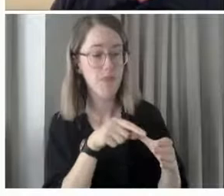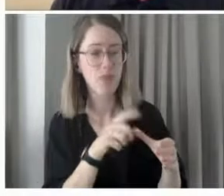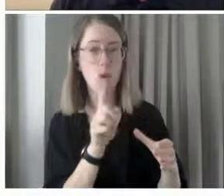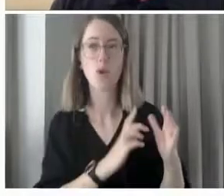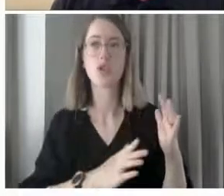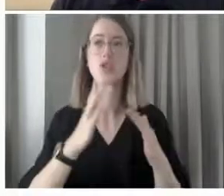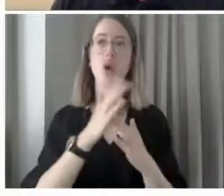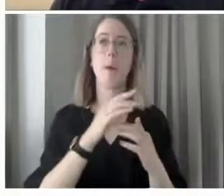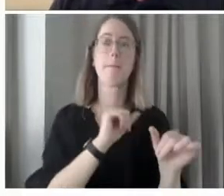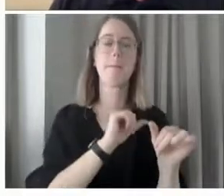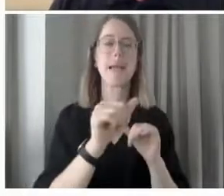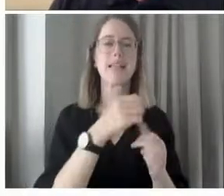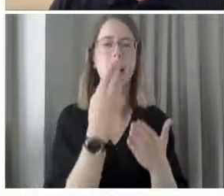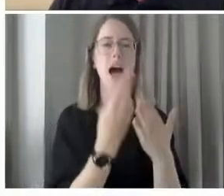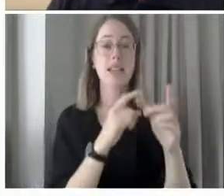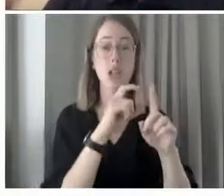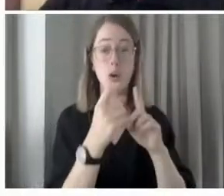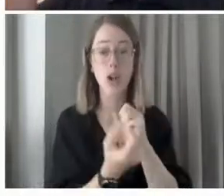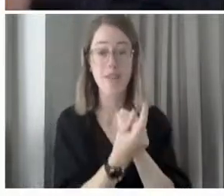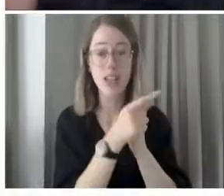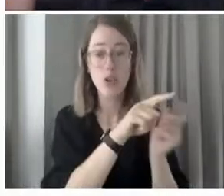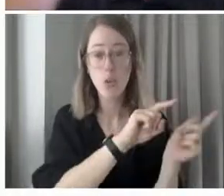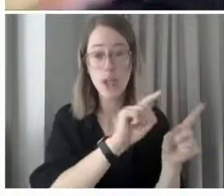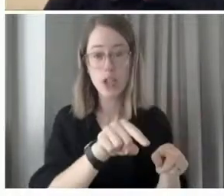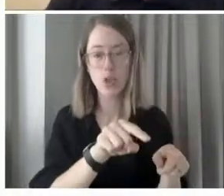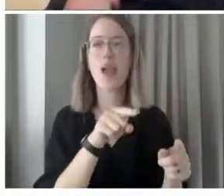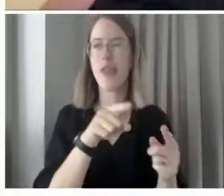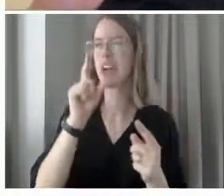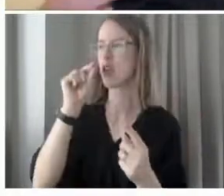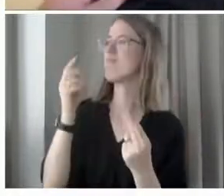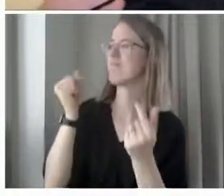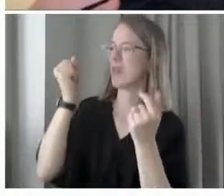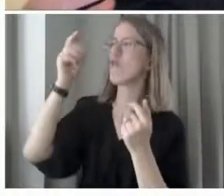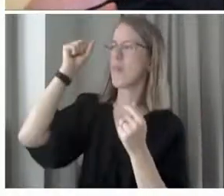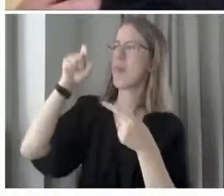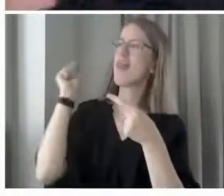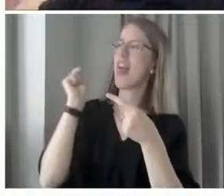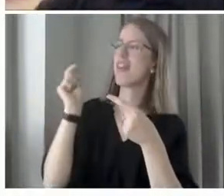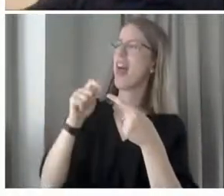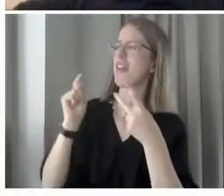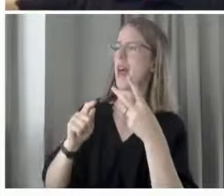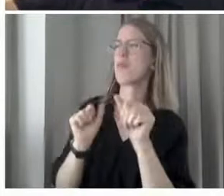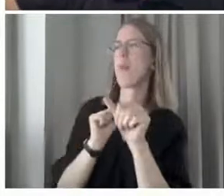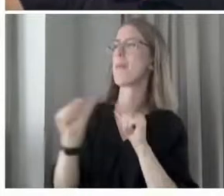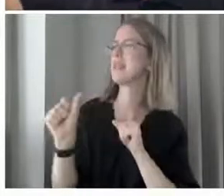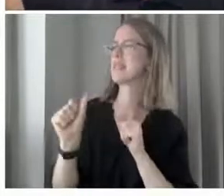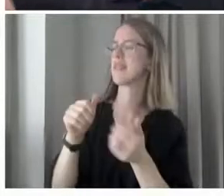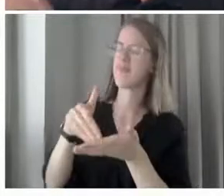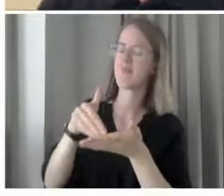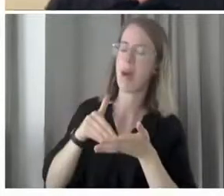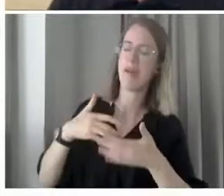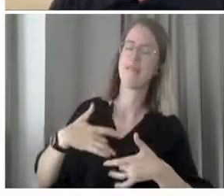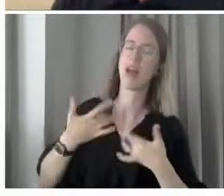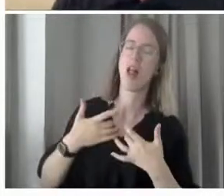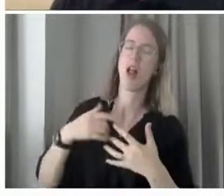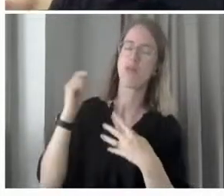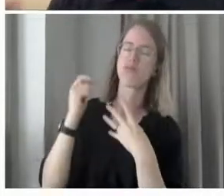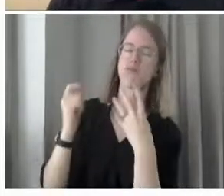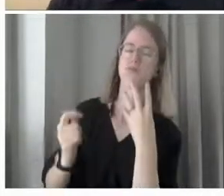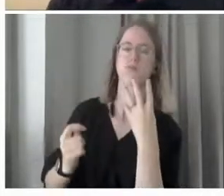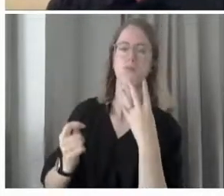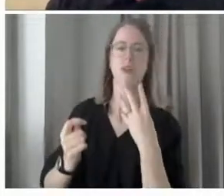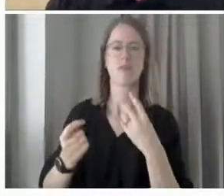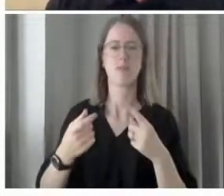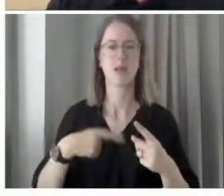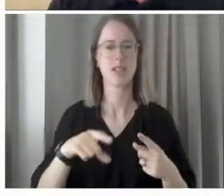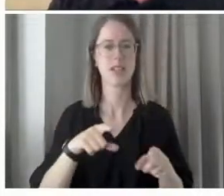incredible arts and culture event they've ever been to, they will recall it instantly, and they can tell you exactly how it made them feel and where it was and when it was and what it was, because